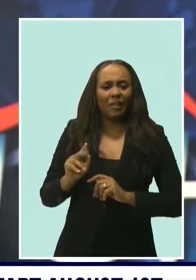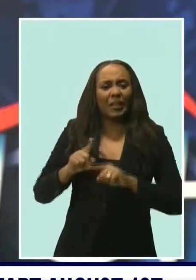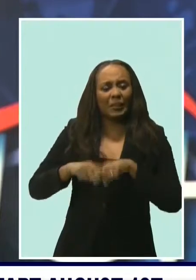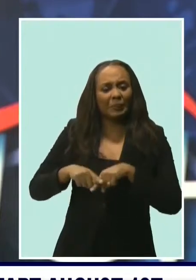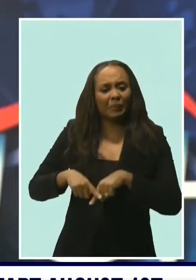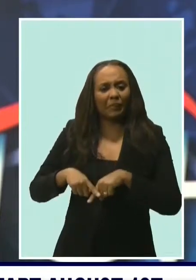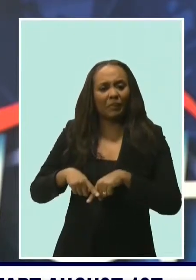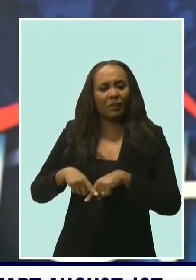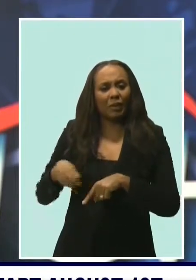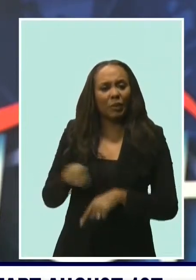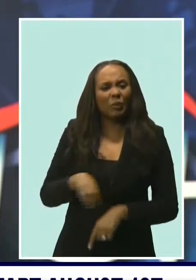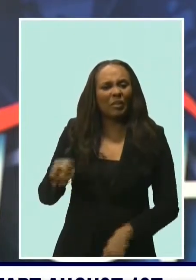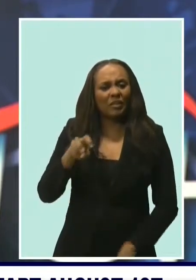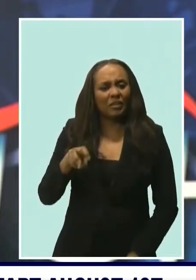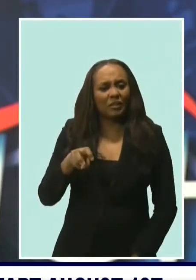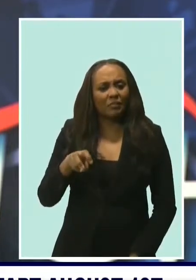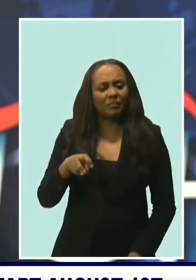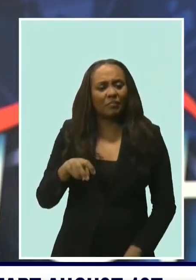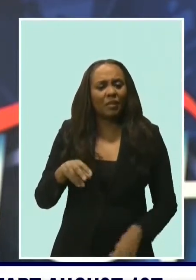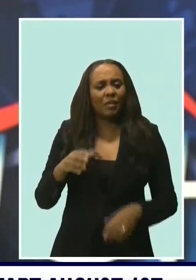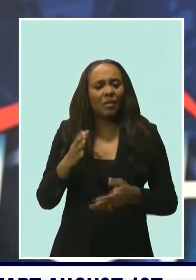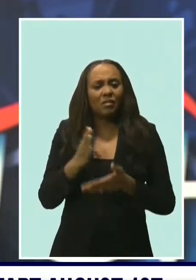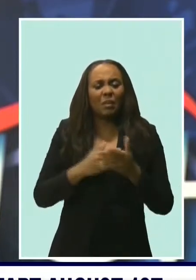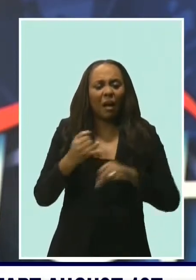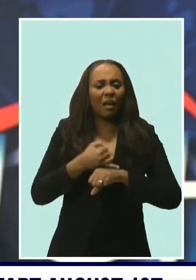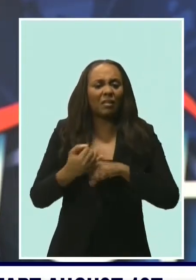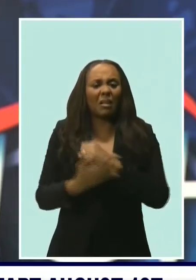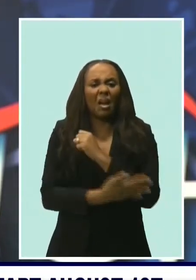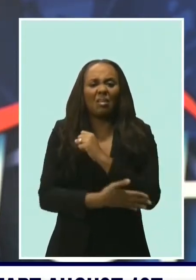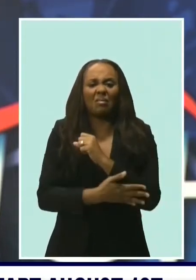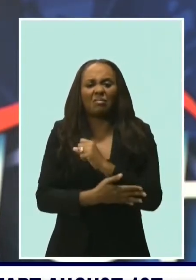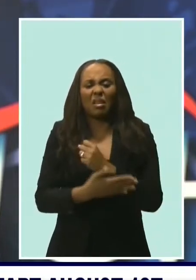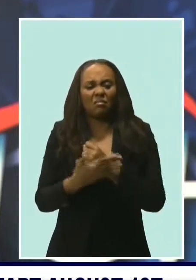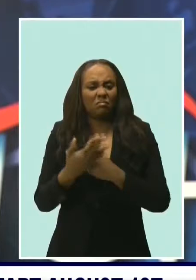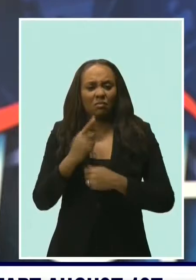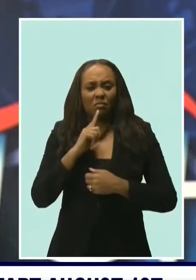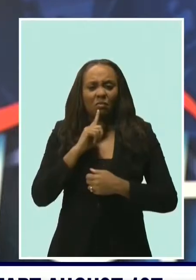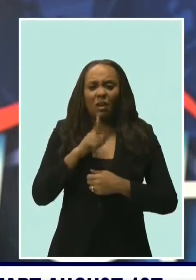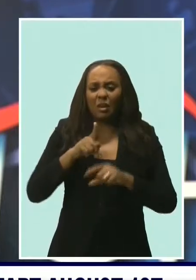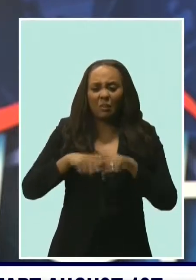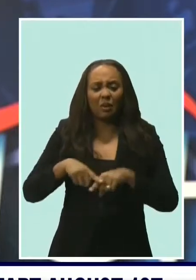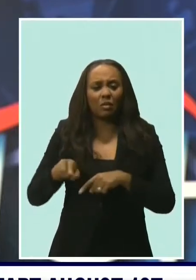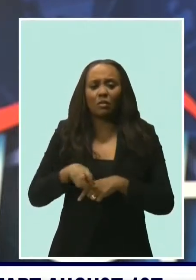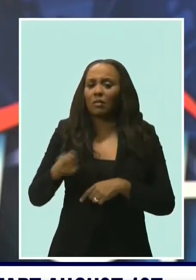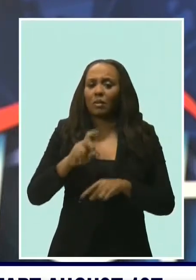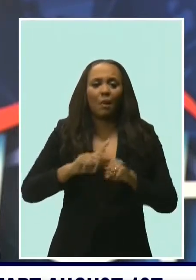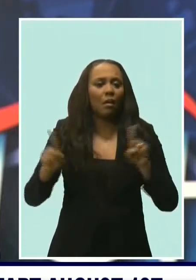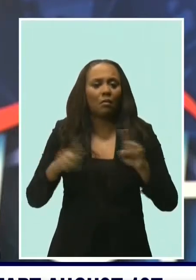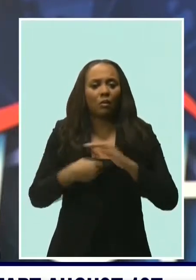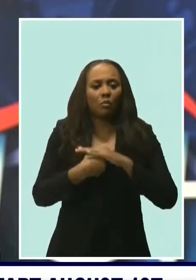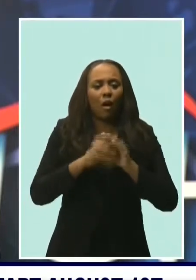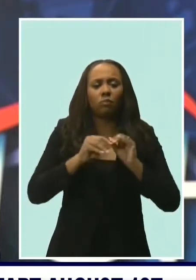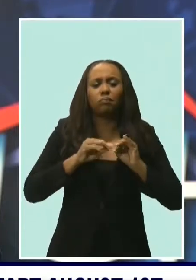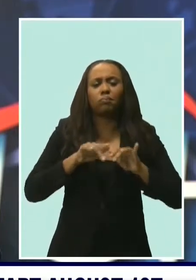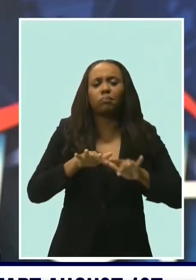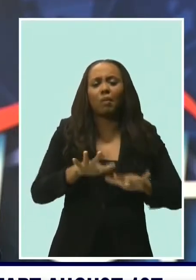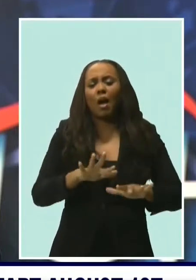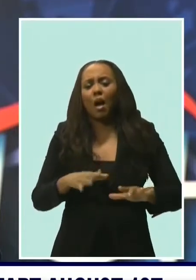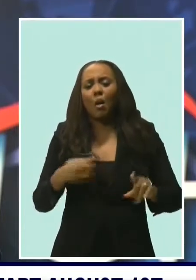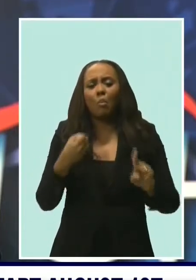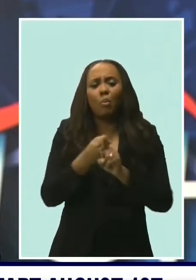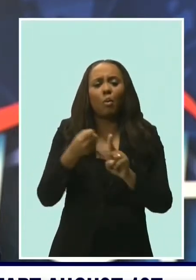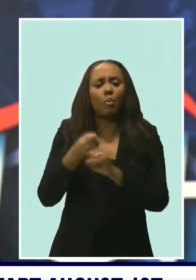halt an attempt by the then government to be able to introduce, under the late Tom Adams,